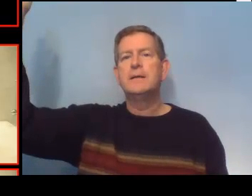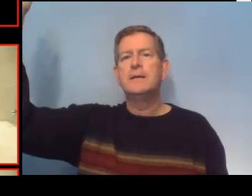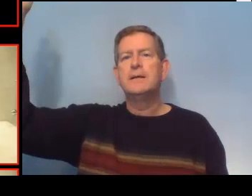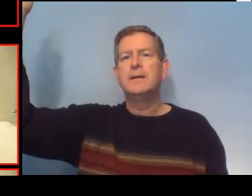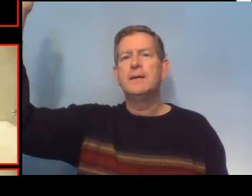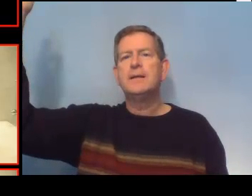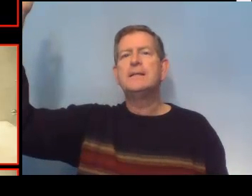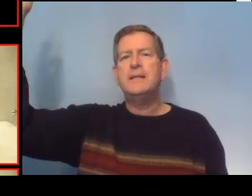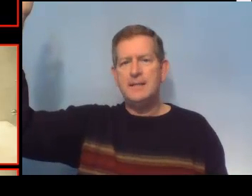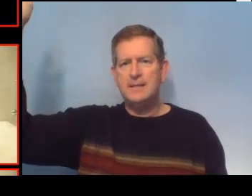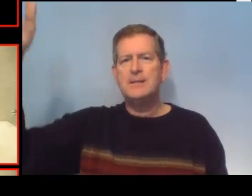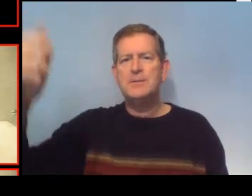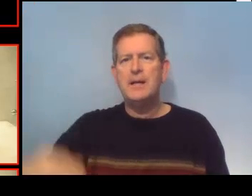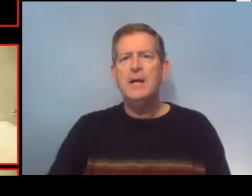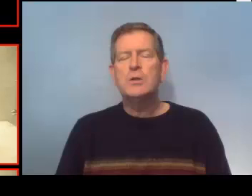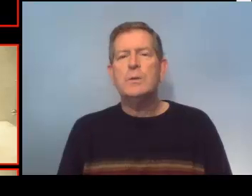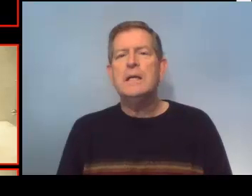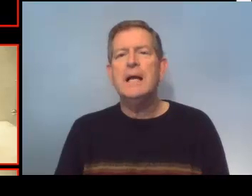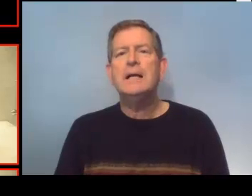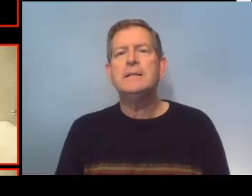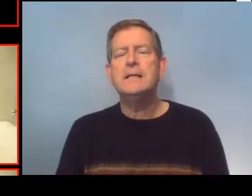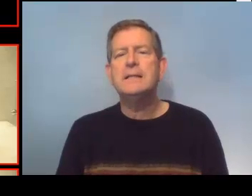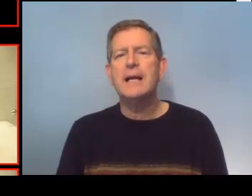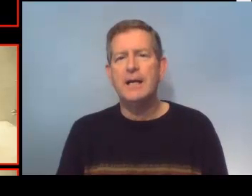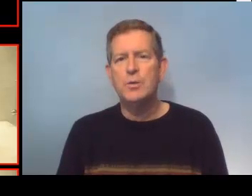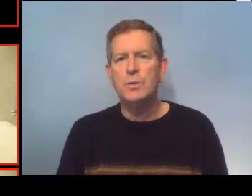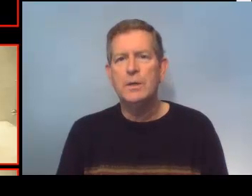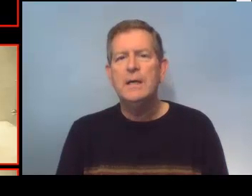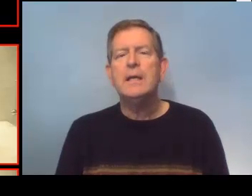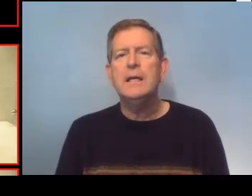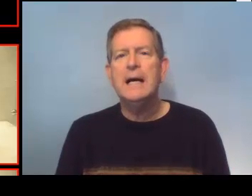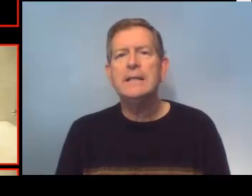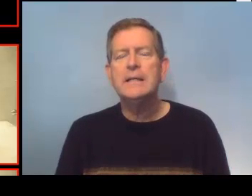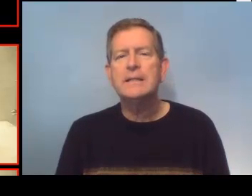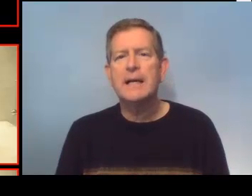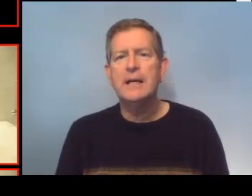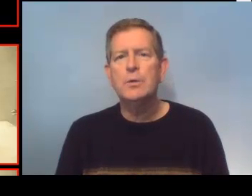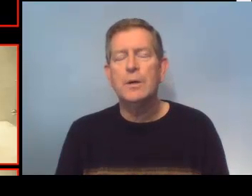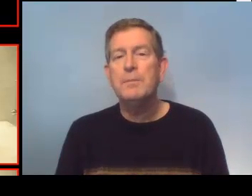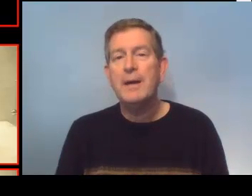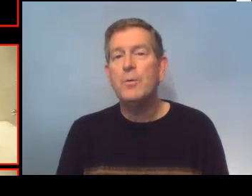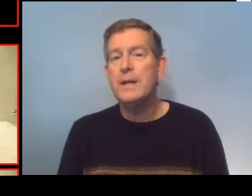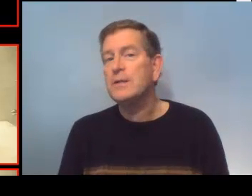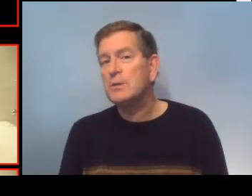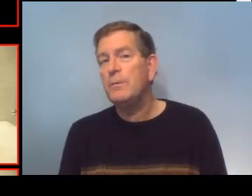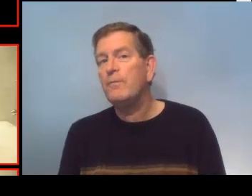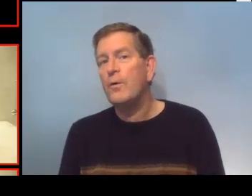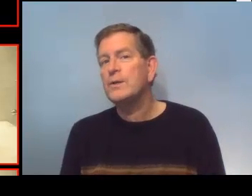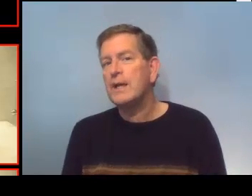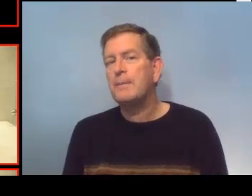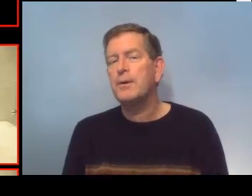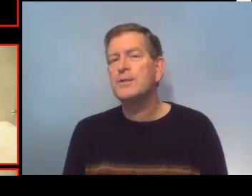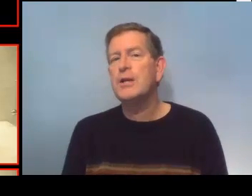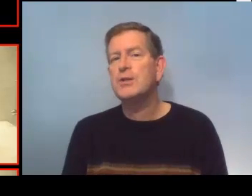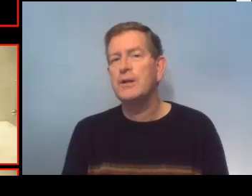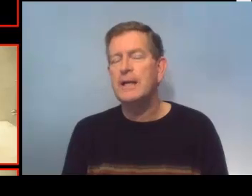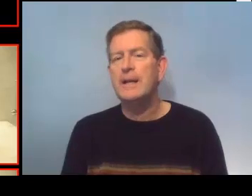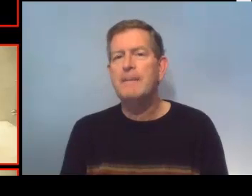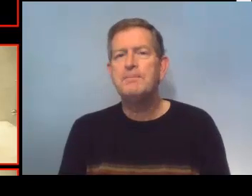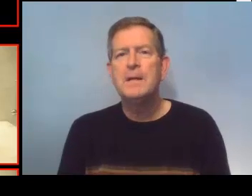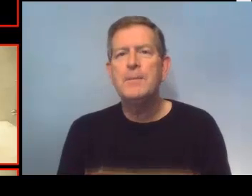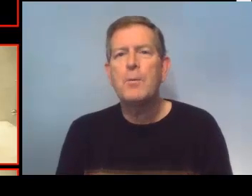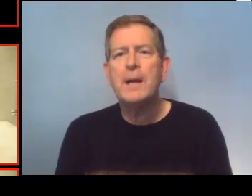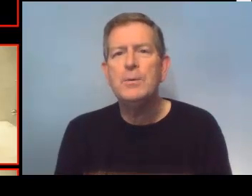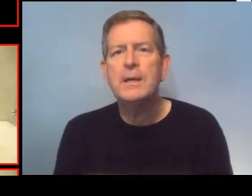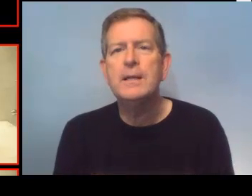is des. That's right. So il a des sacs à dos. Il a des sacs à dos. And by the way, since we've been focusing on pronunciation